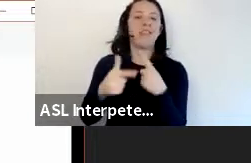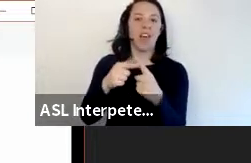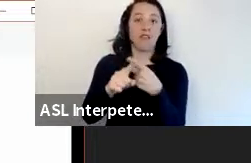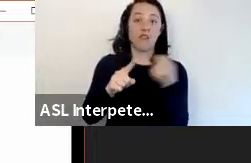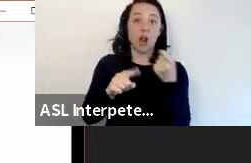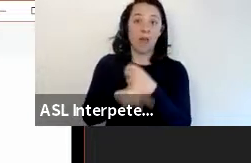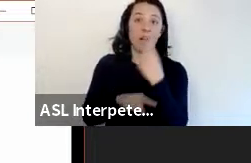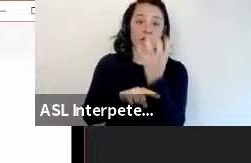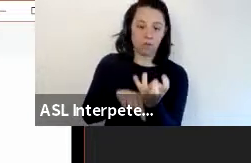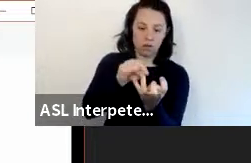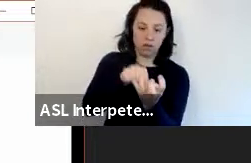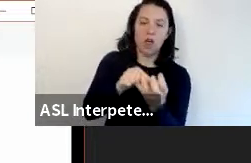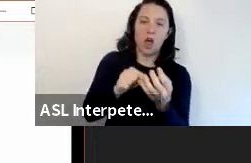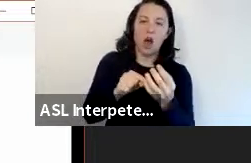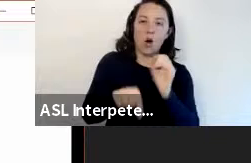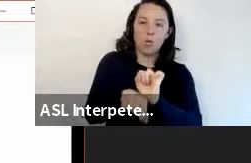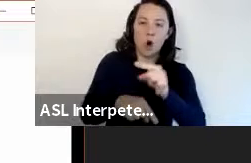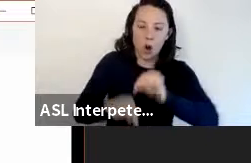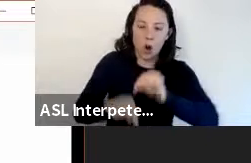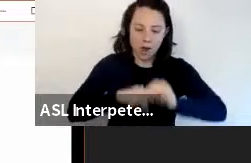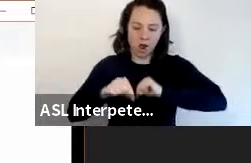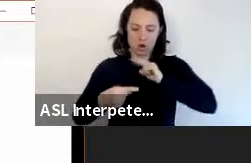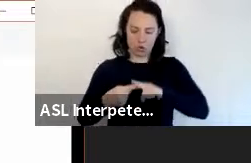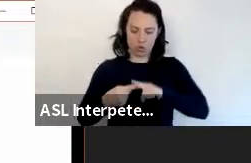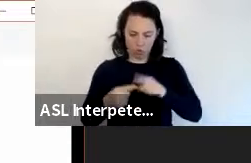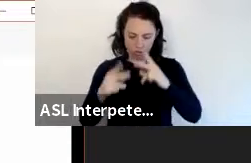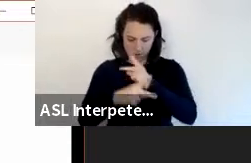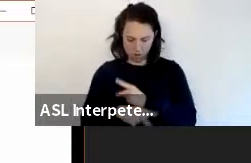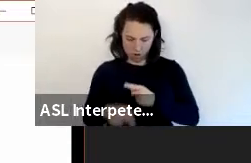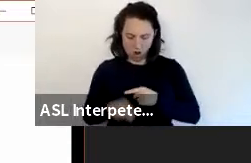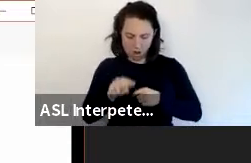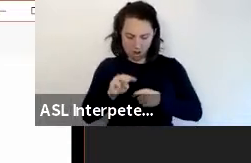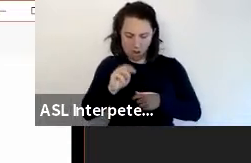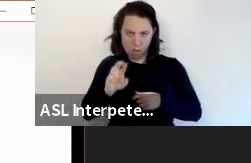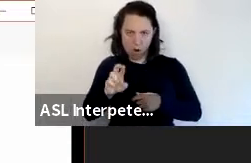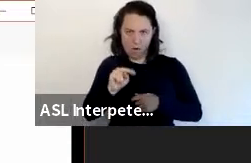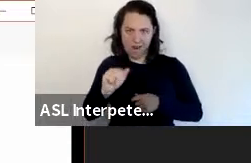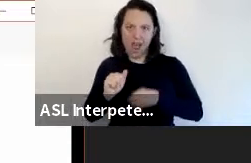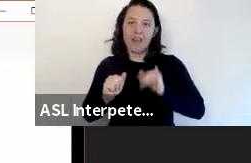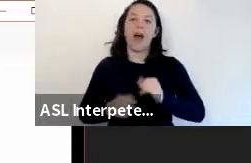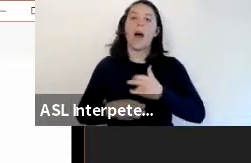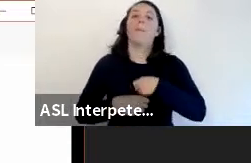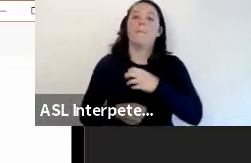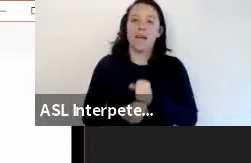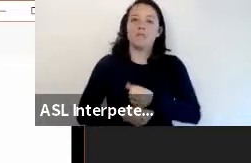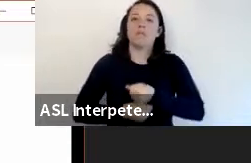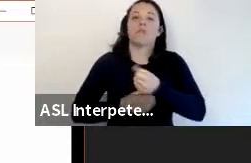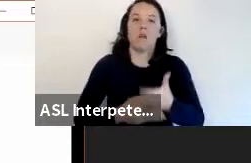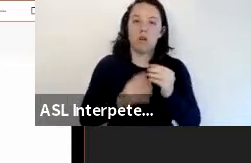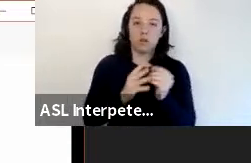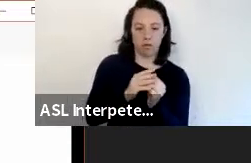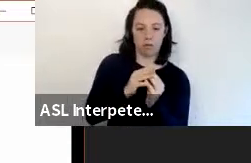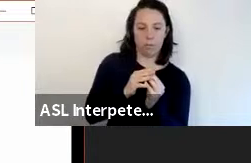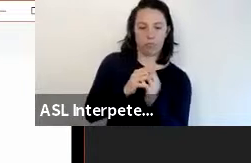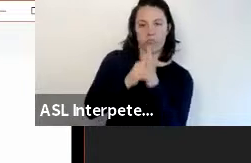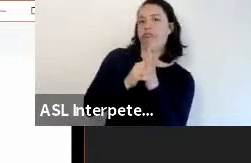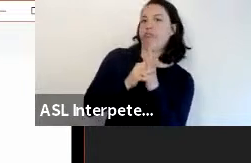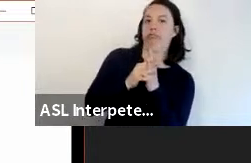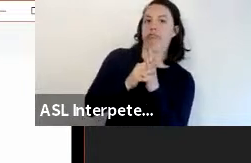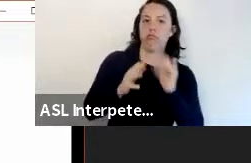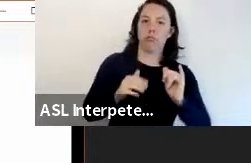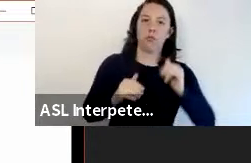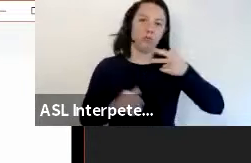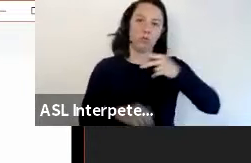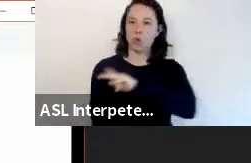mRNA, the messenger RNA that makes these proteins, that provides a message to make these